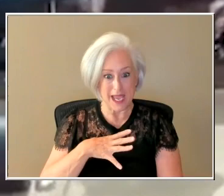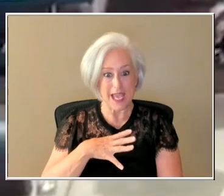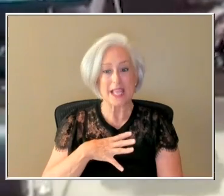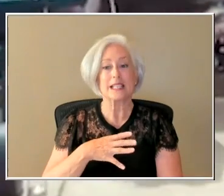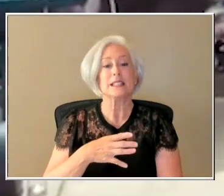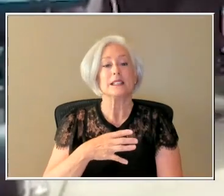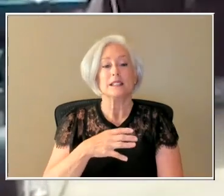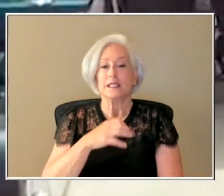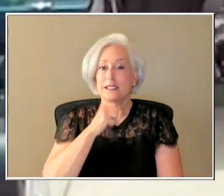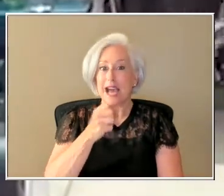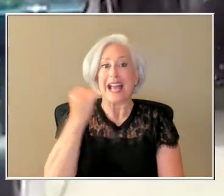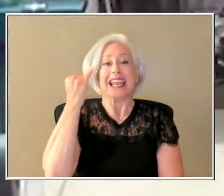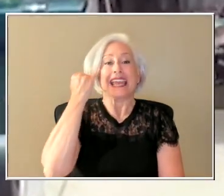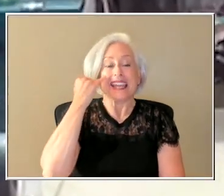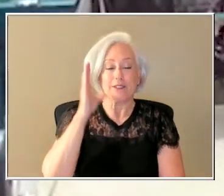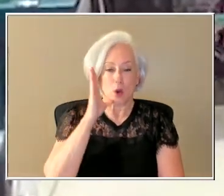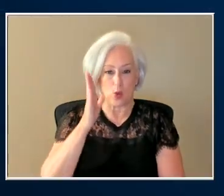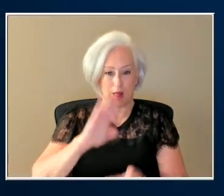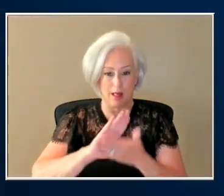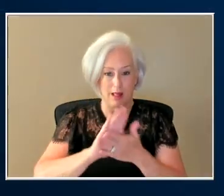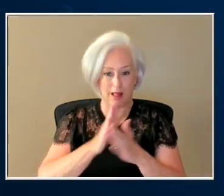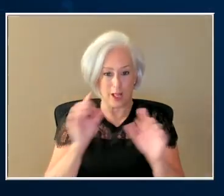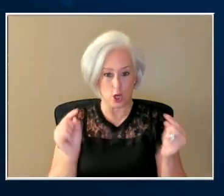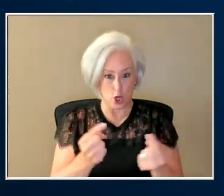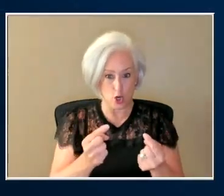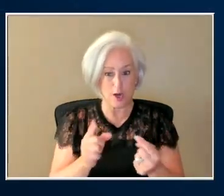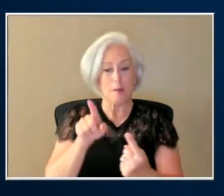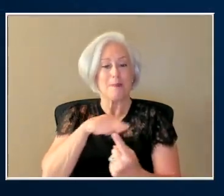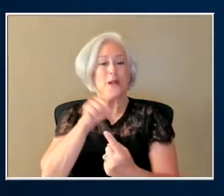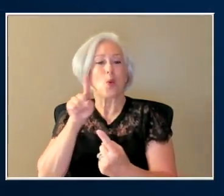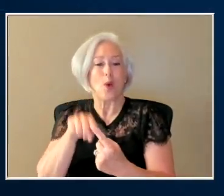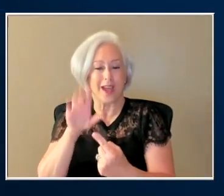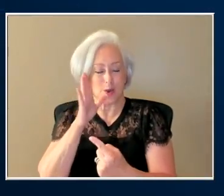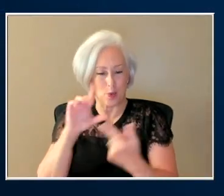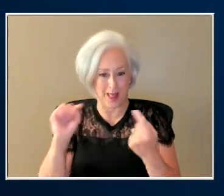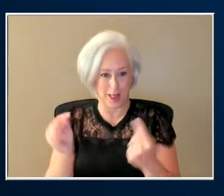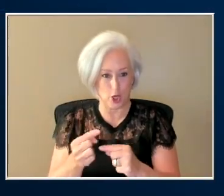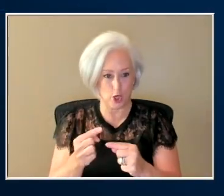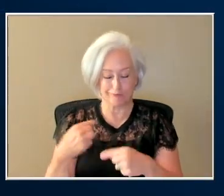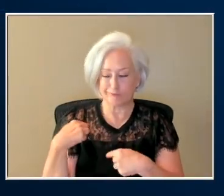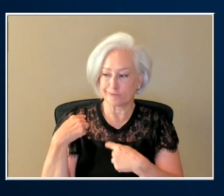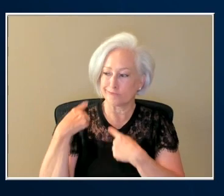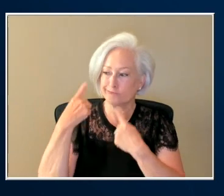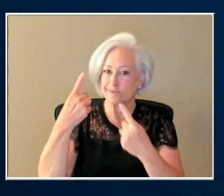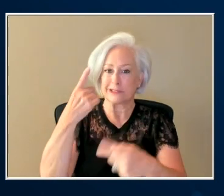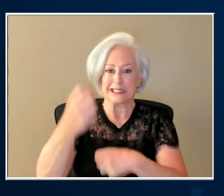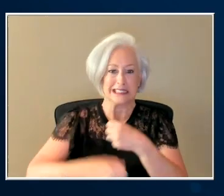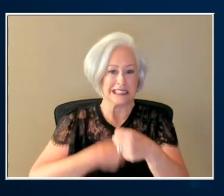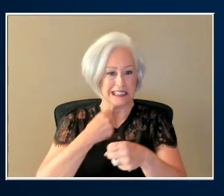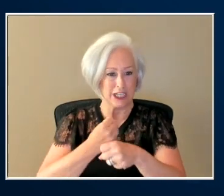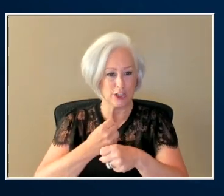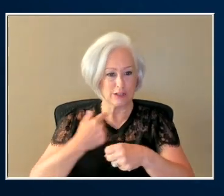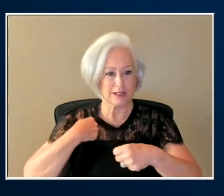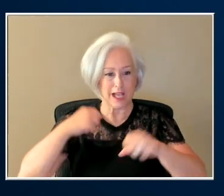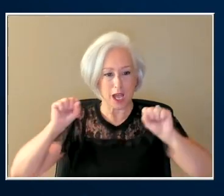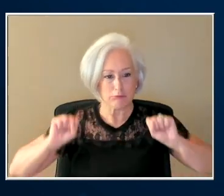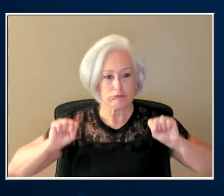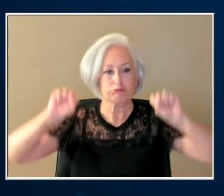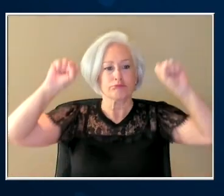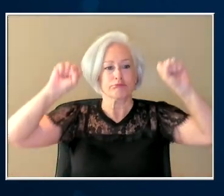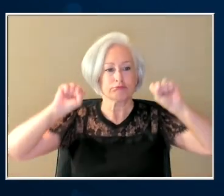get hurt. And so through the years, I had been lifting for years, probably since I was 13 or 14,